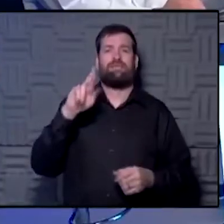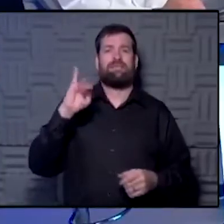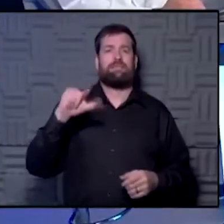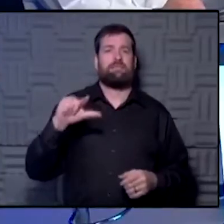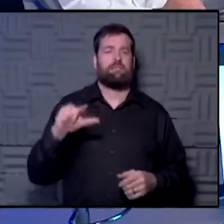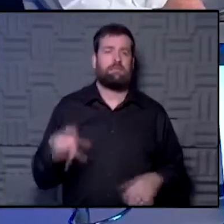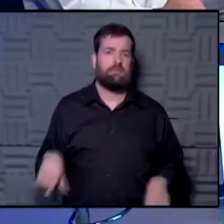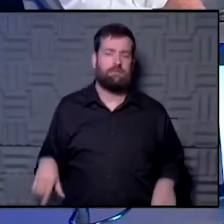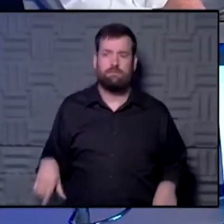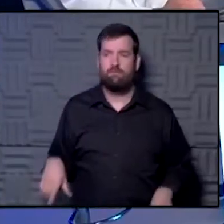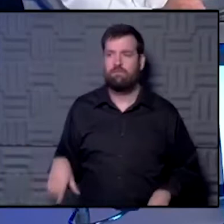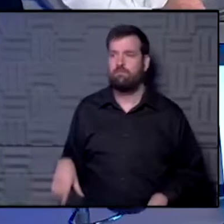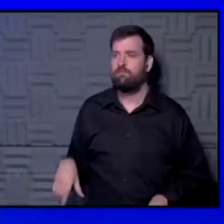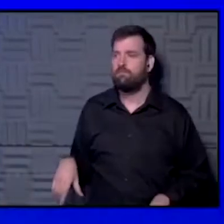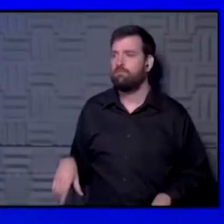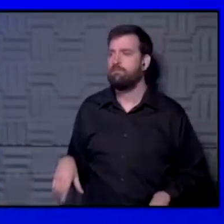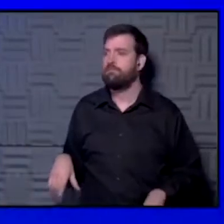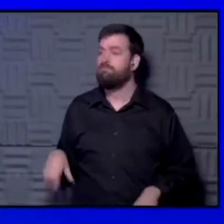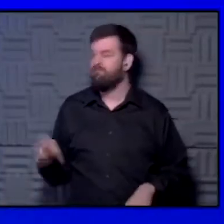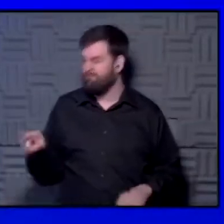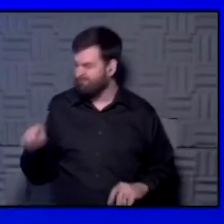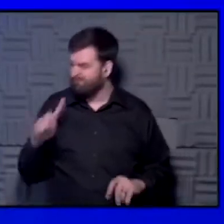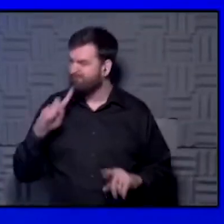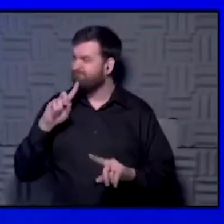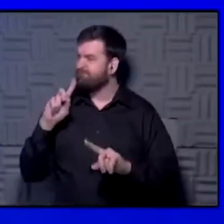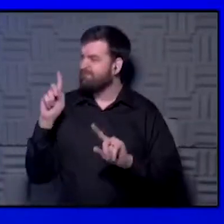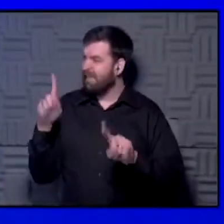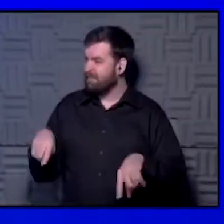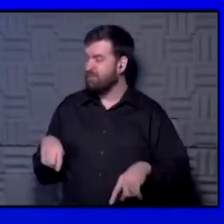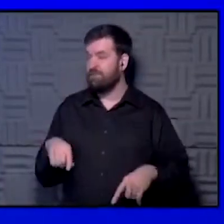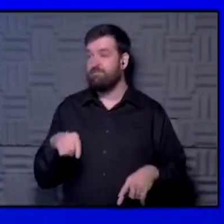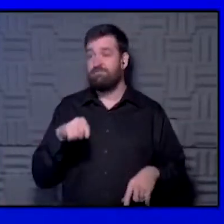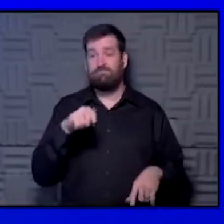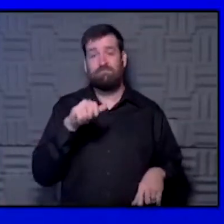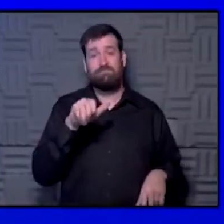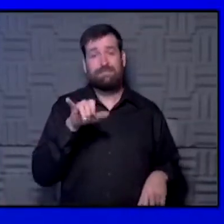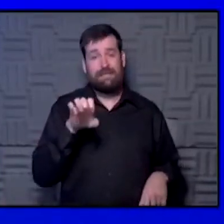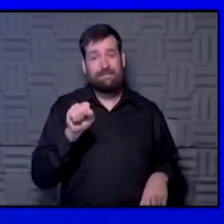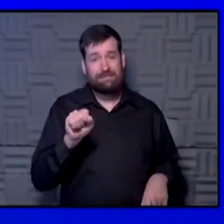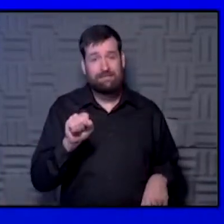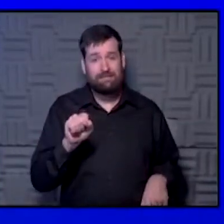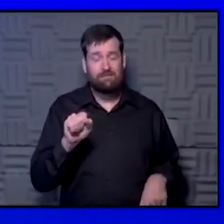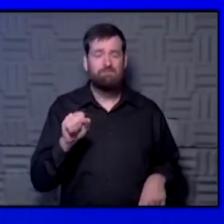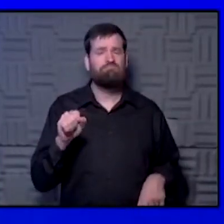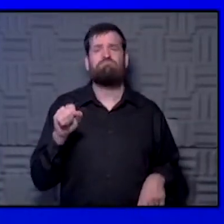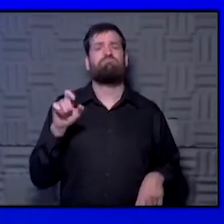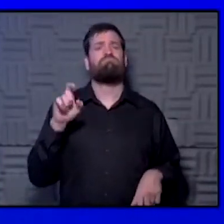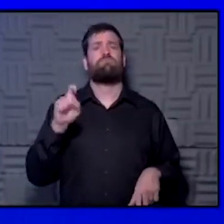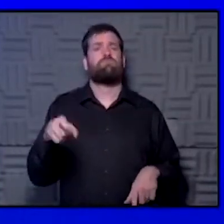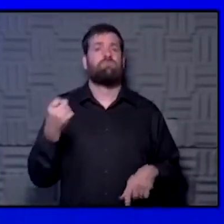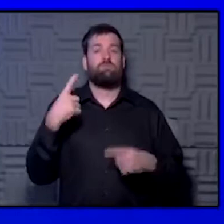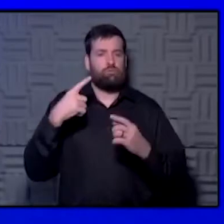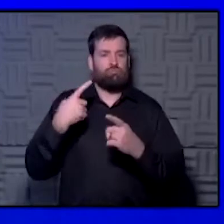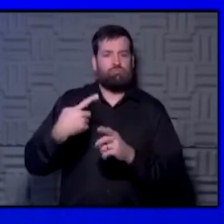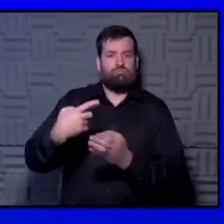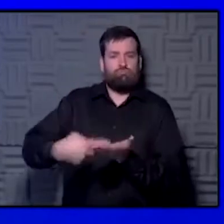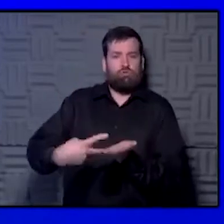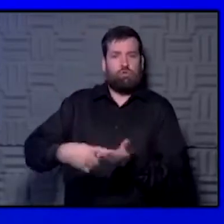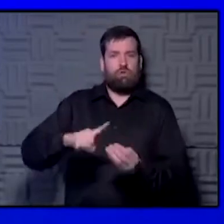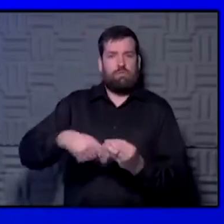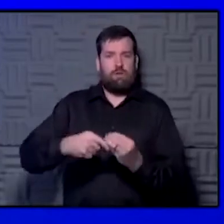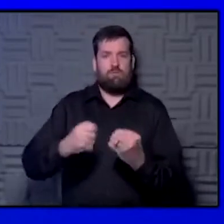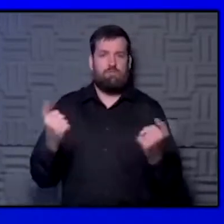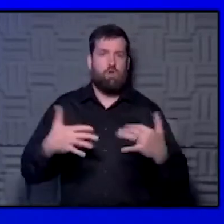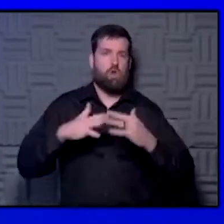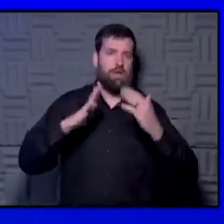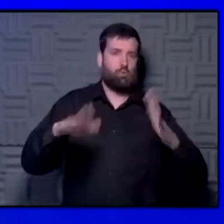Yeah, you know, I think the answer to those questions are yes. We have to understand, when we're talking about haunted houses, we